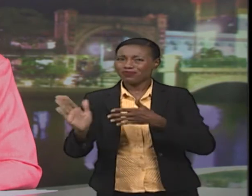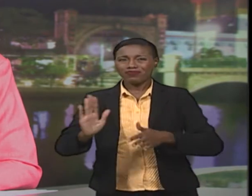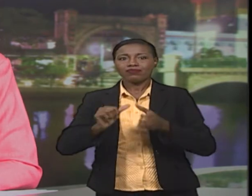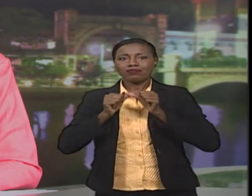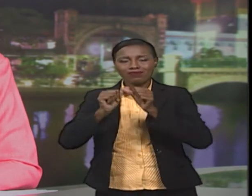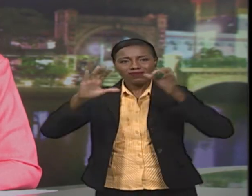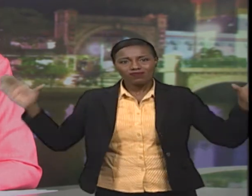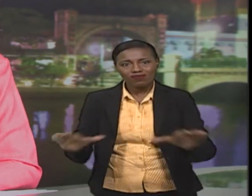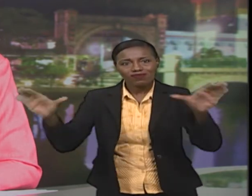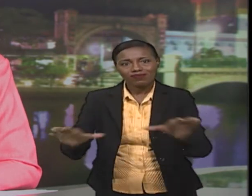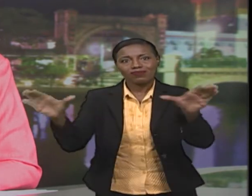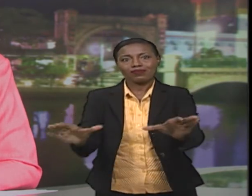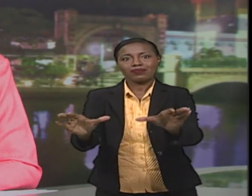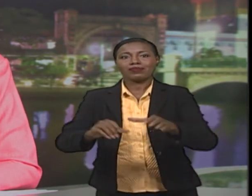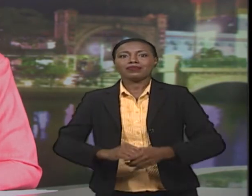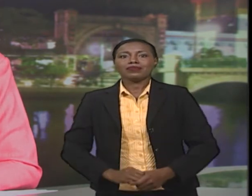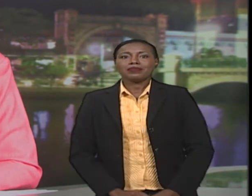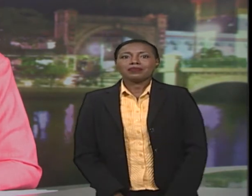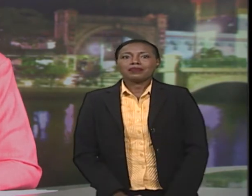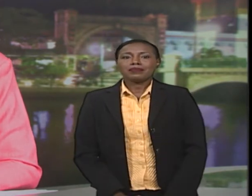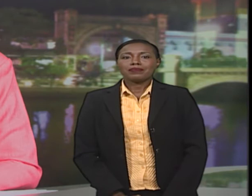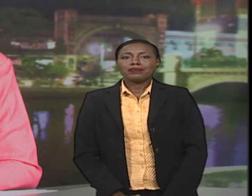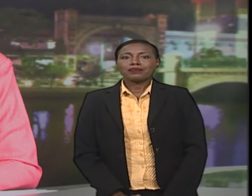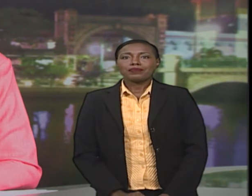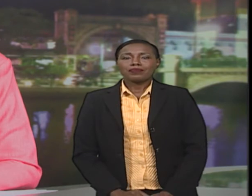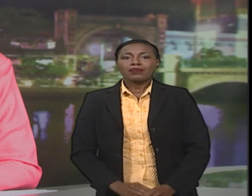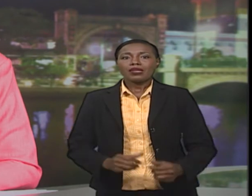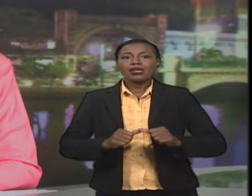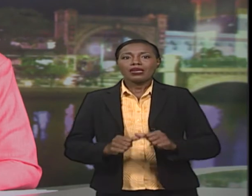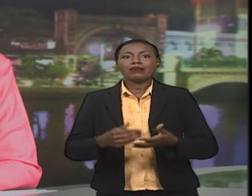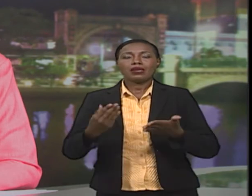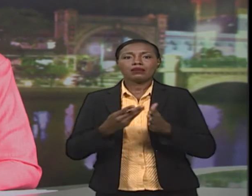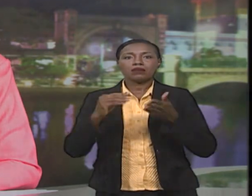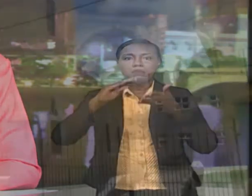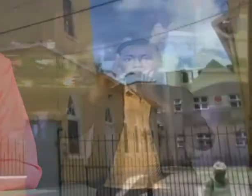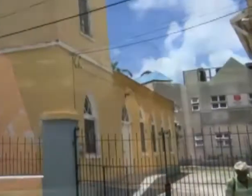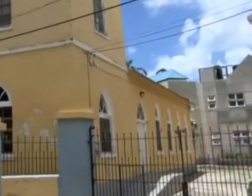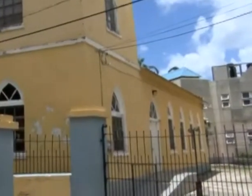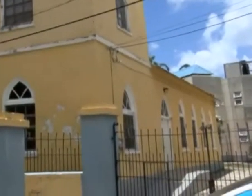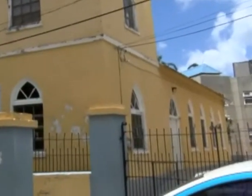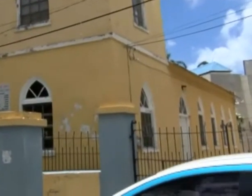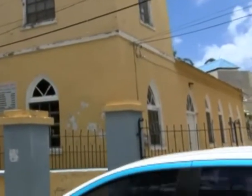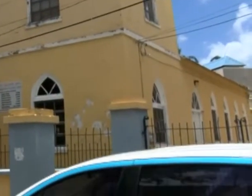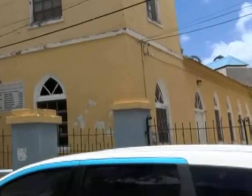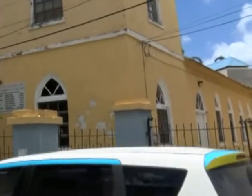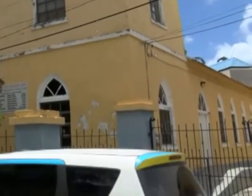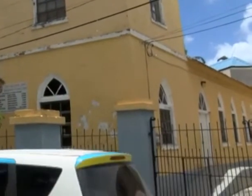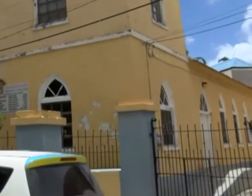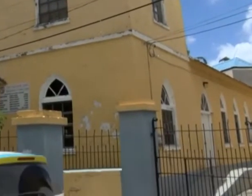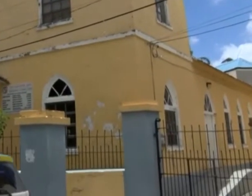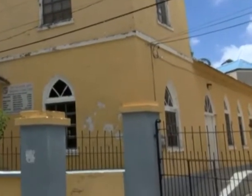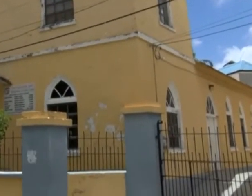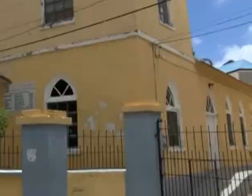Army's Advisory Board, Paul Bernstein, says a number of projects are in various stages of action. However, he admits that